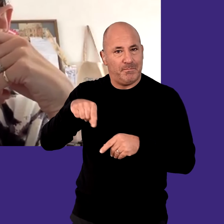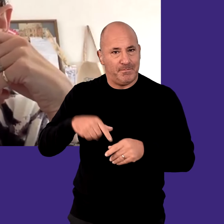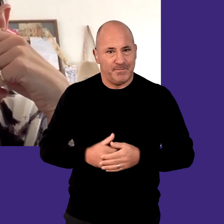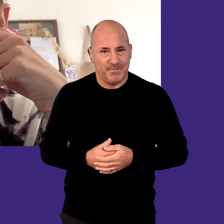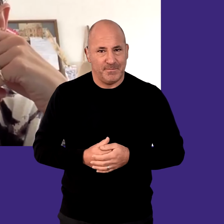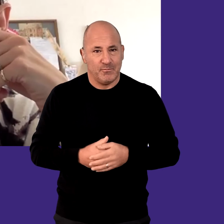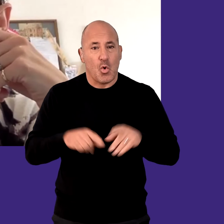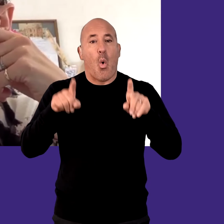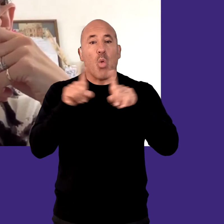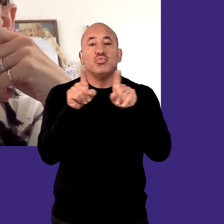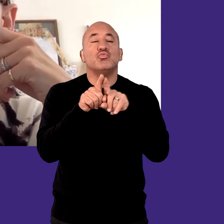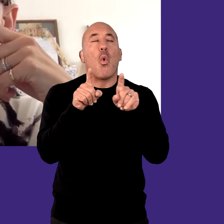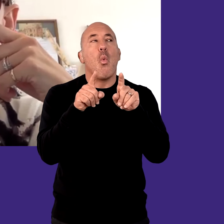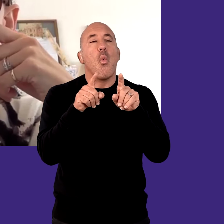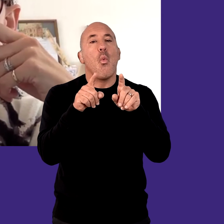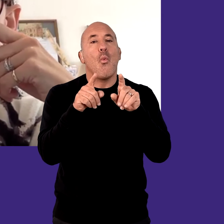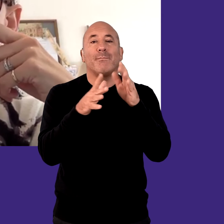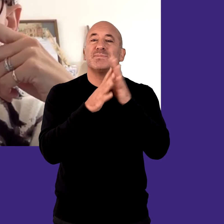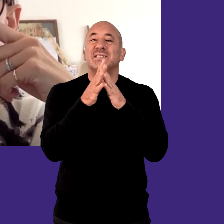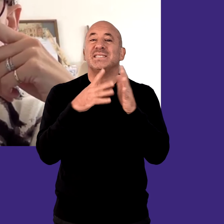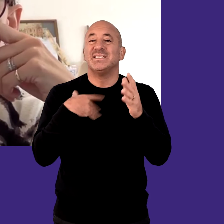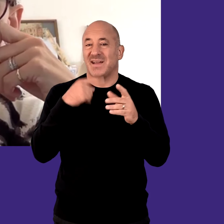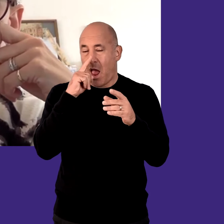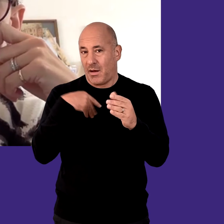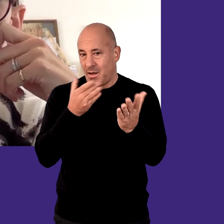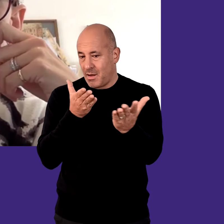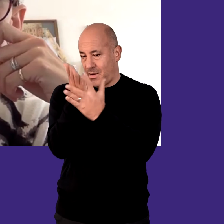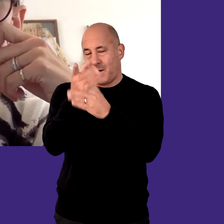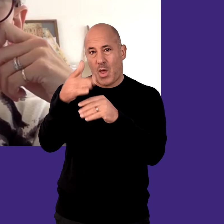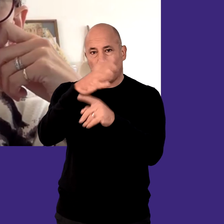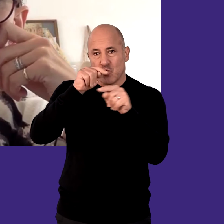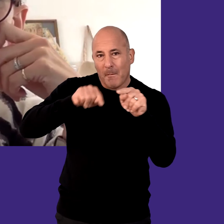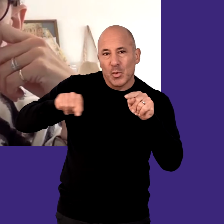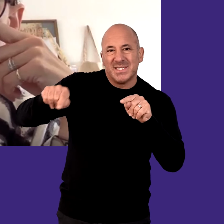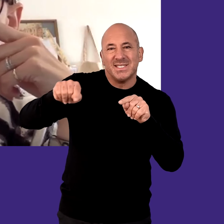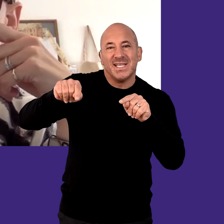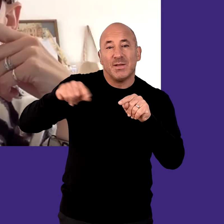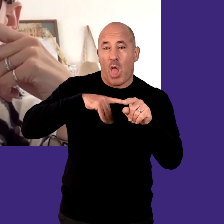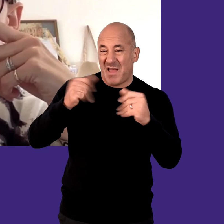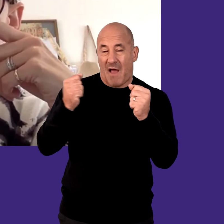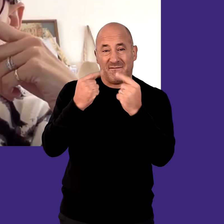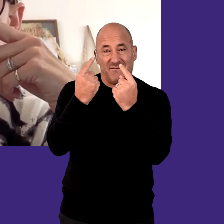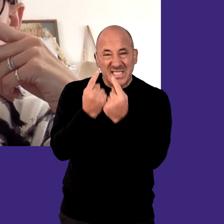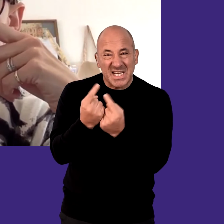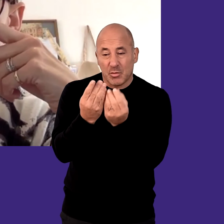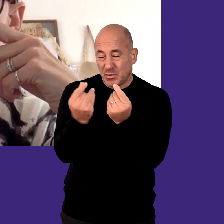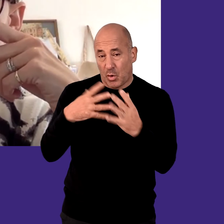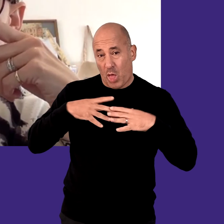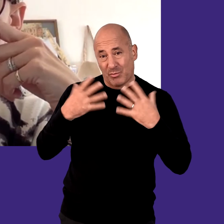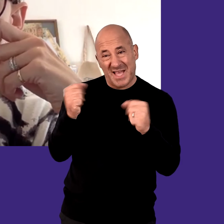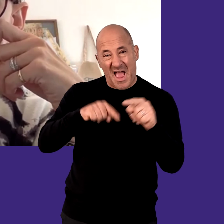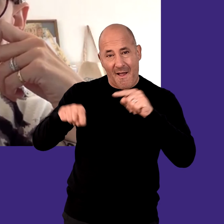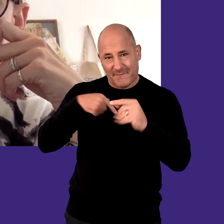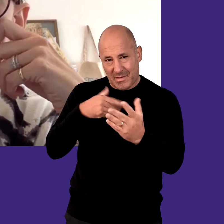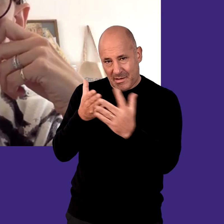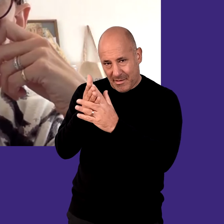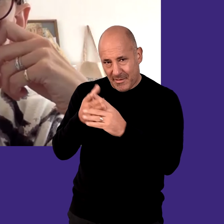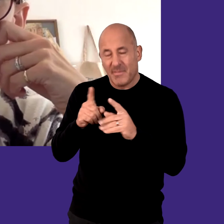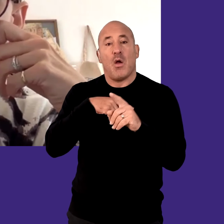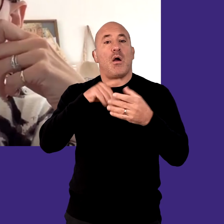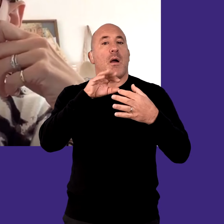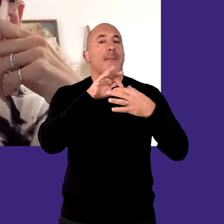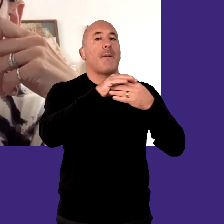needs in the communities that we work with, but it also means that we're able to reach into those communities, making best use of their facilities